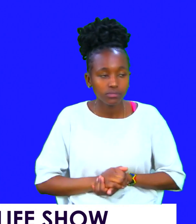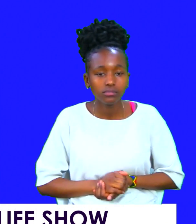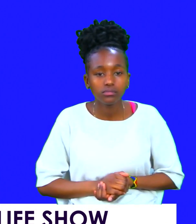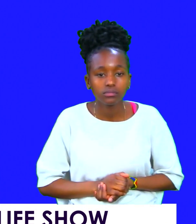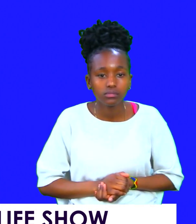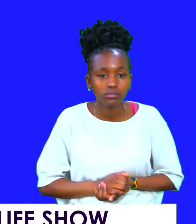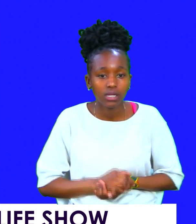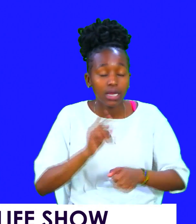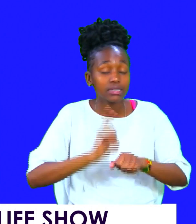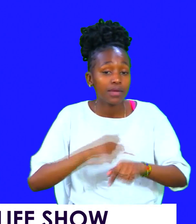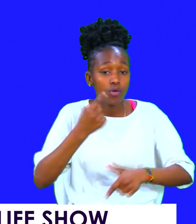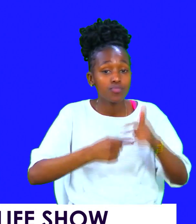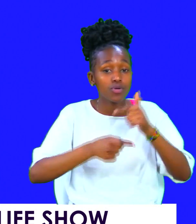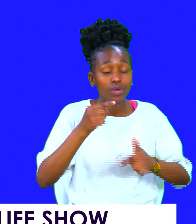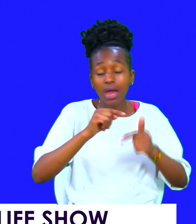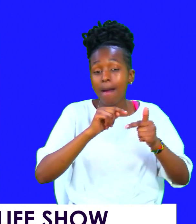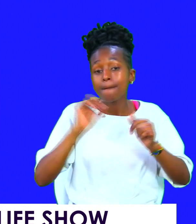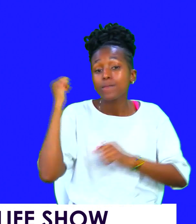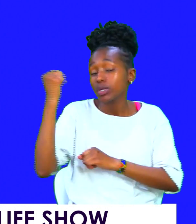Winning that political seat